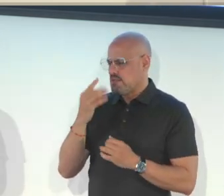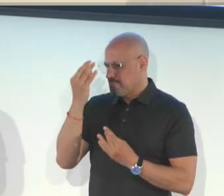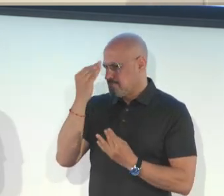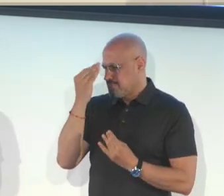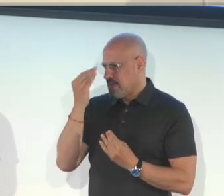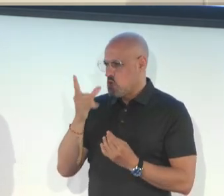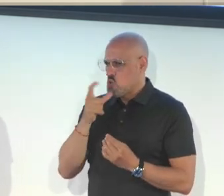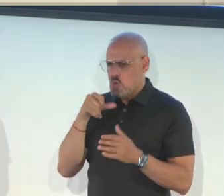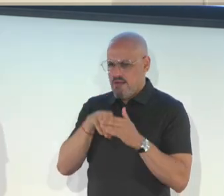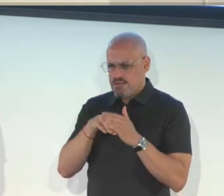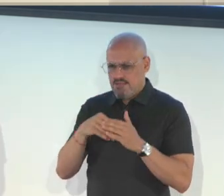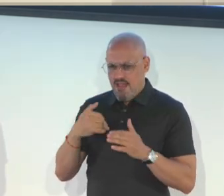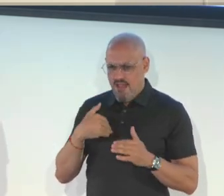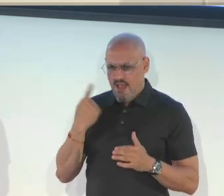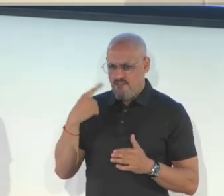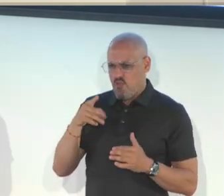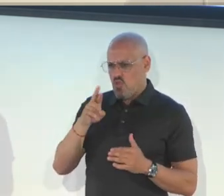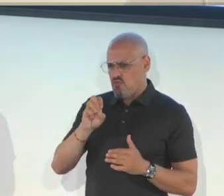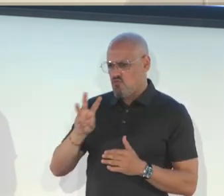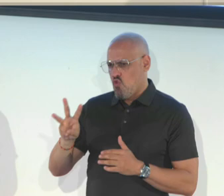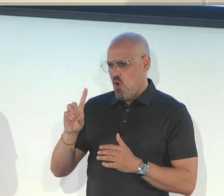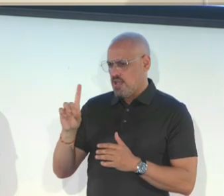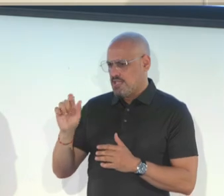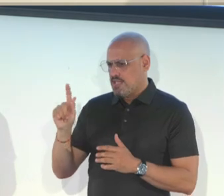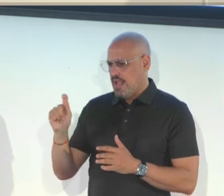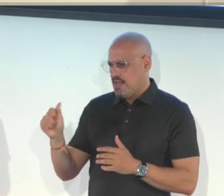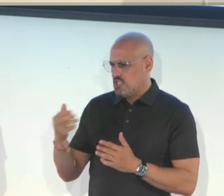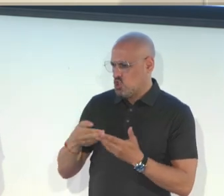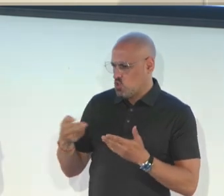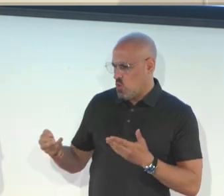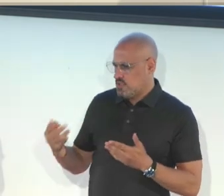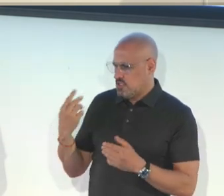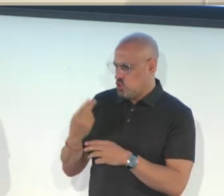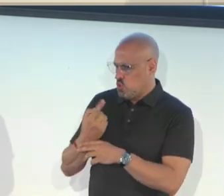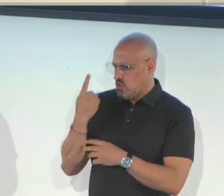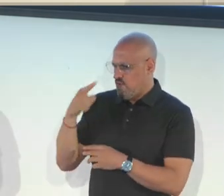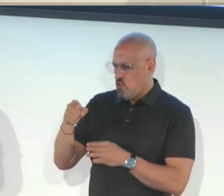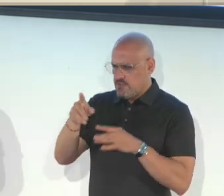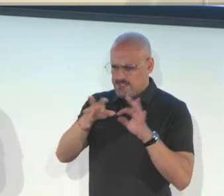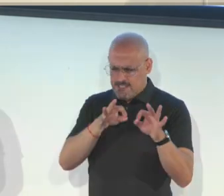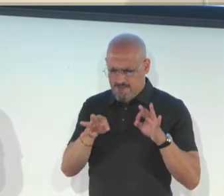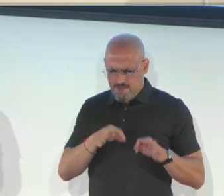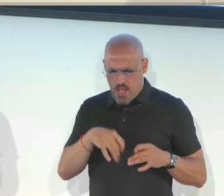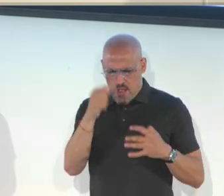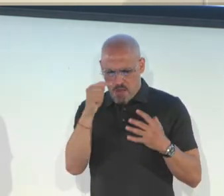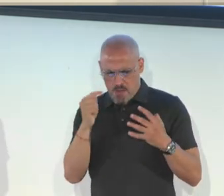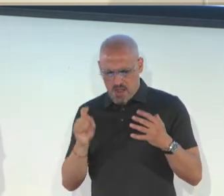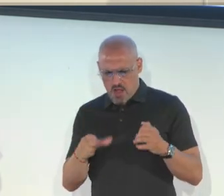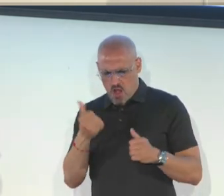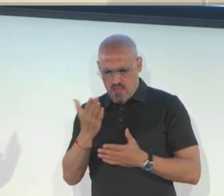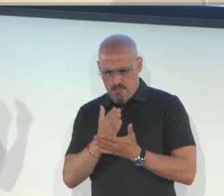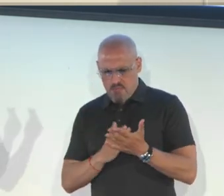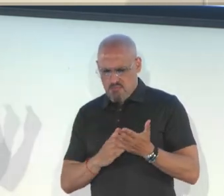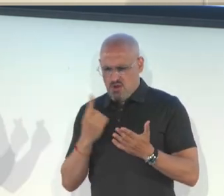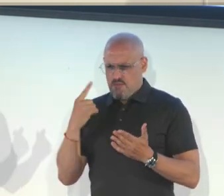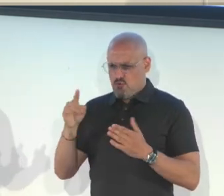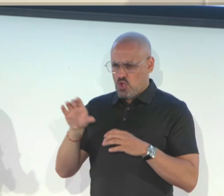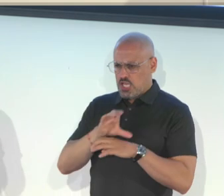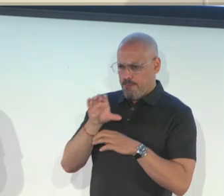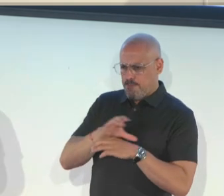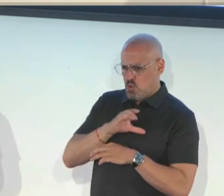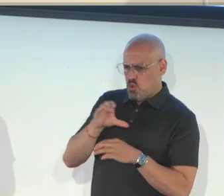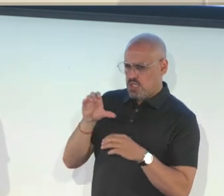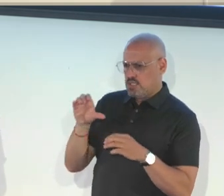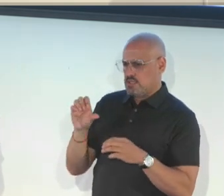who has access to the raw data sources that are being used to define all of these other pieces of the computing